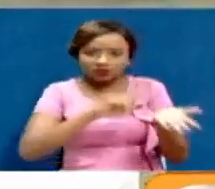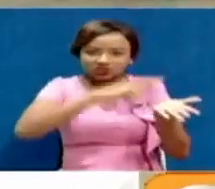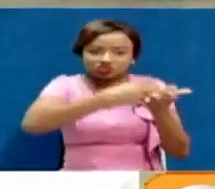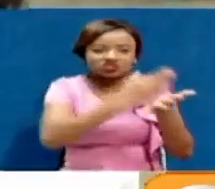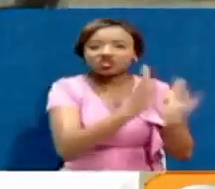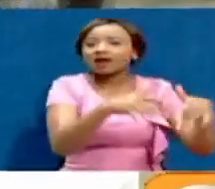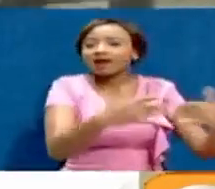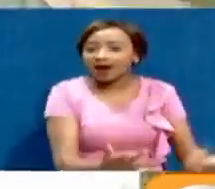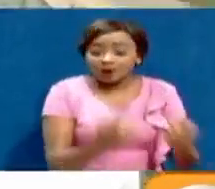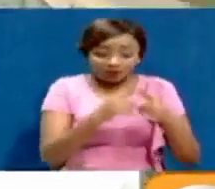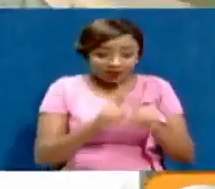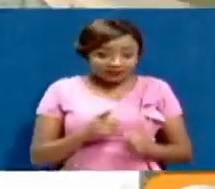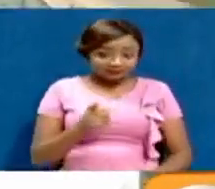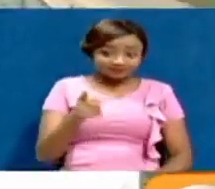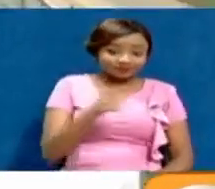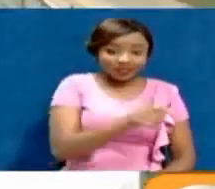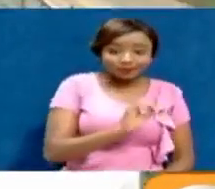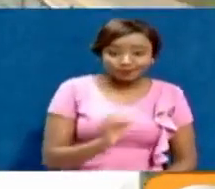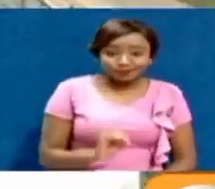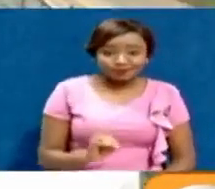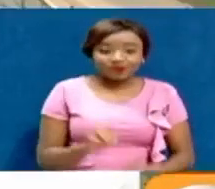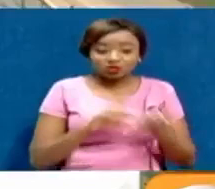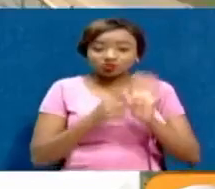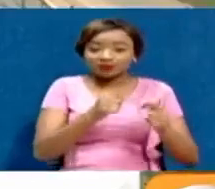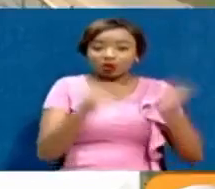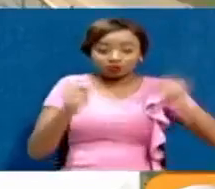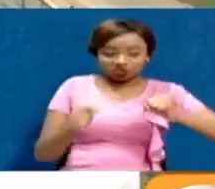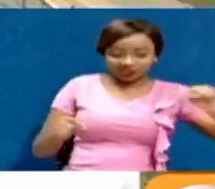revenue-sharing stalemate to reportedly starve the opposing